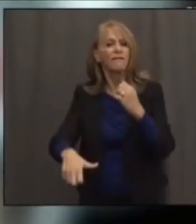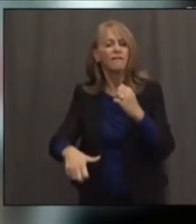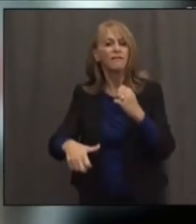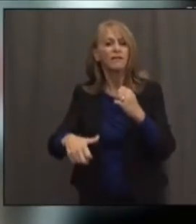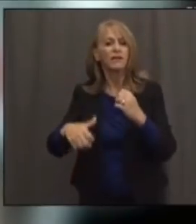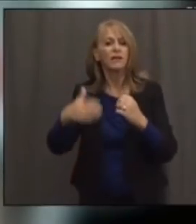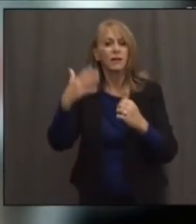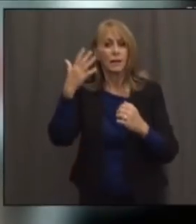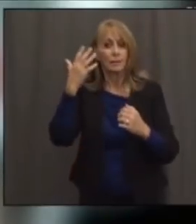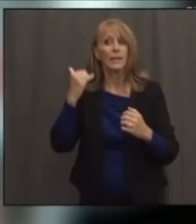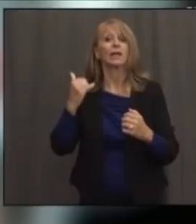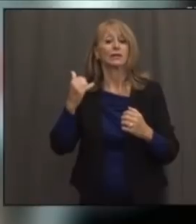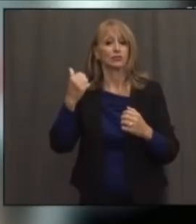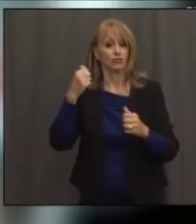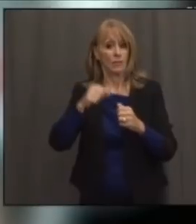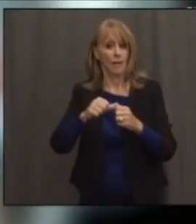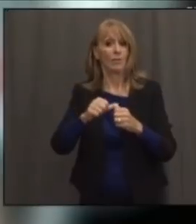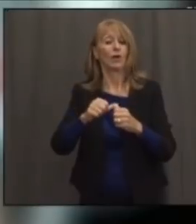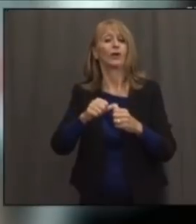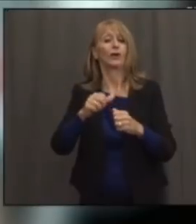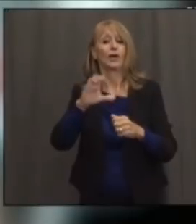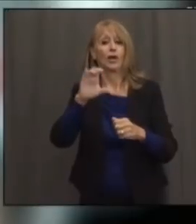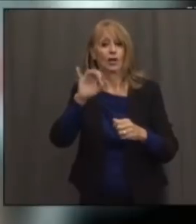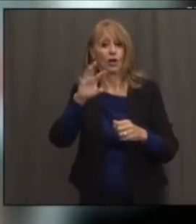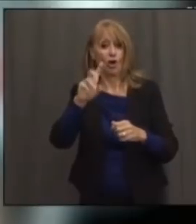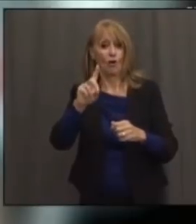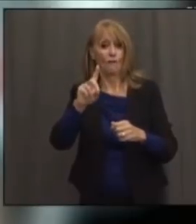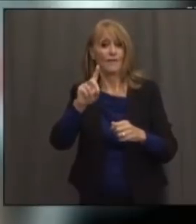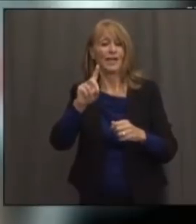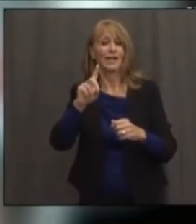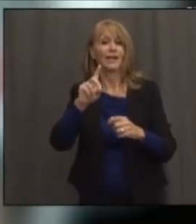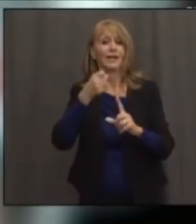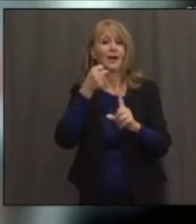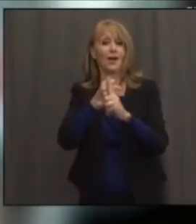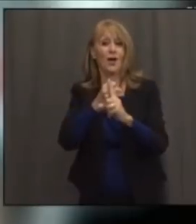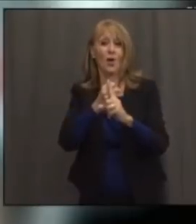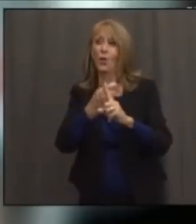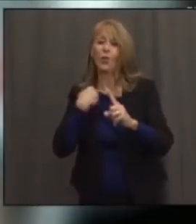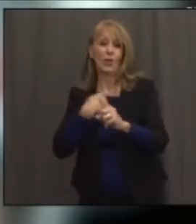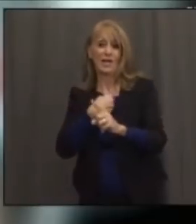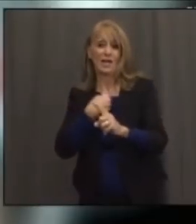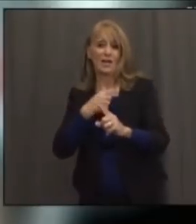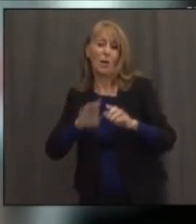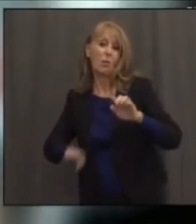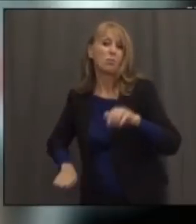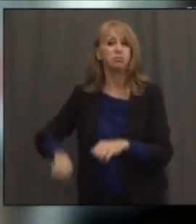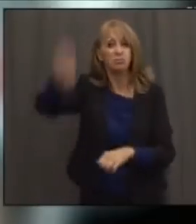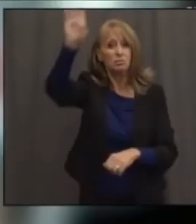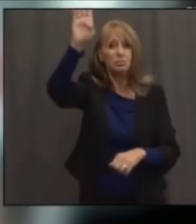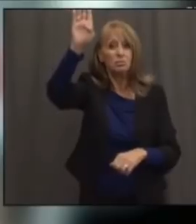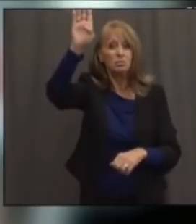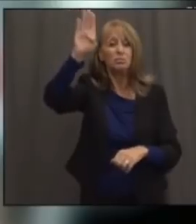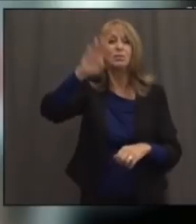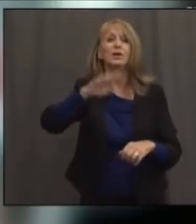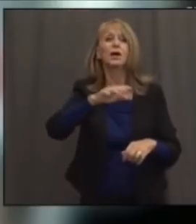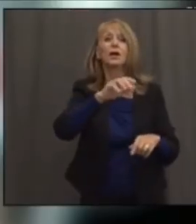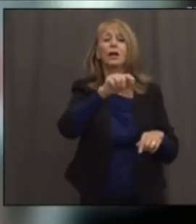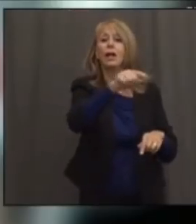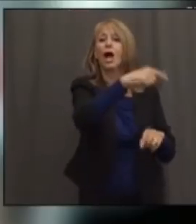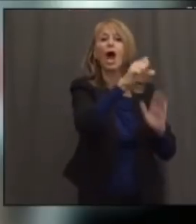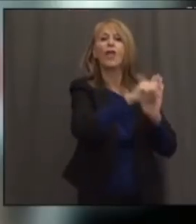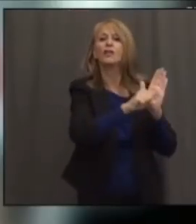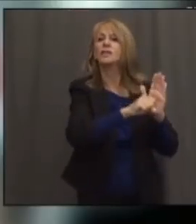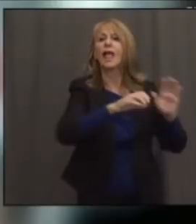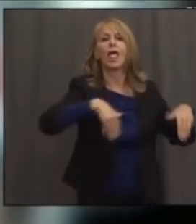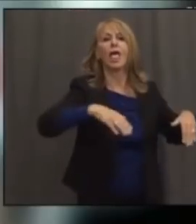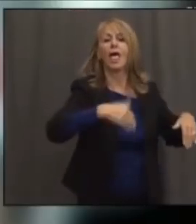initial spring wave when really folks around the country really didn't understand this virus. We didn't have a test in place to be able to detect it, so